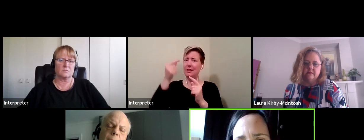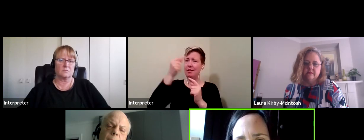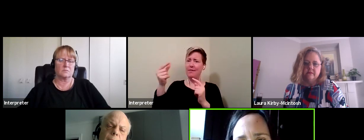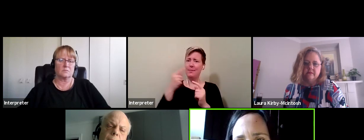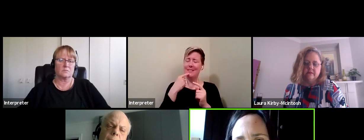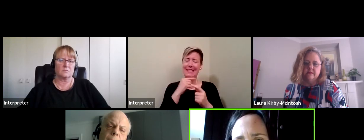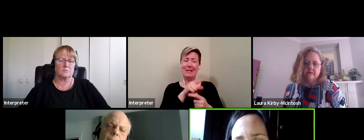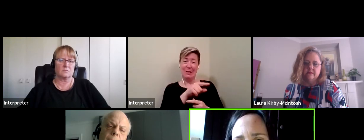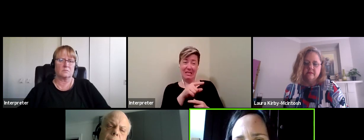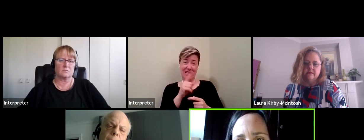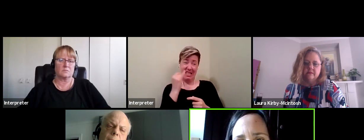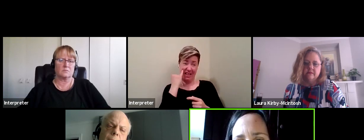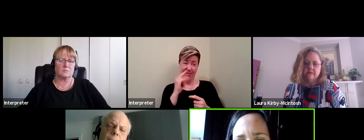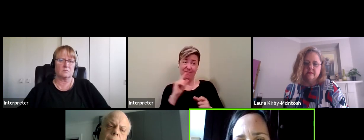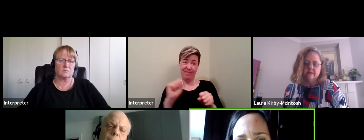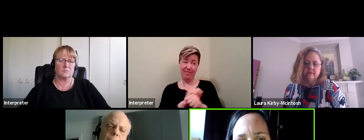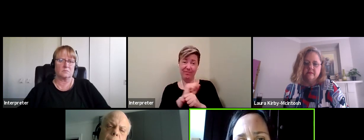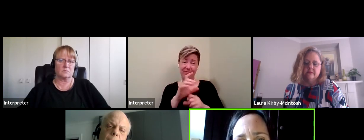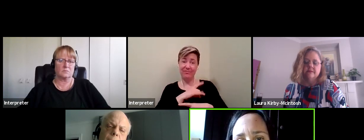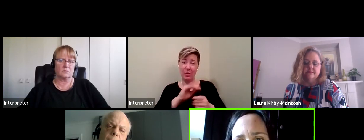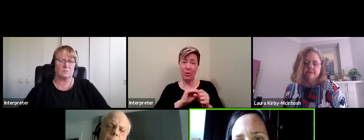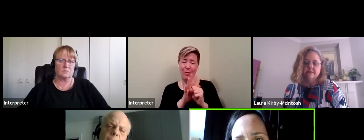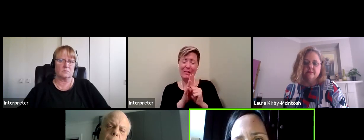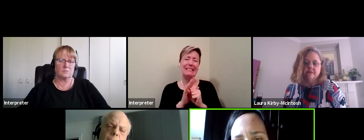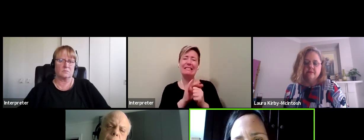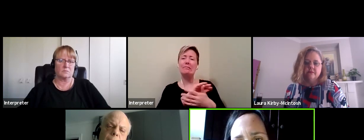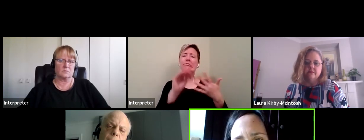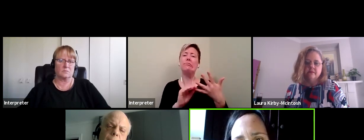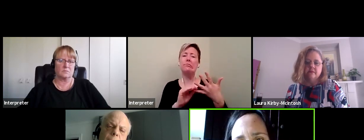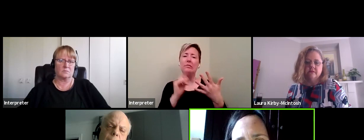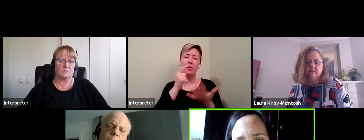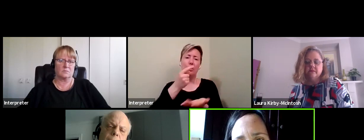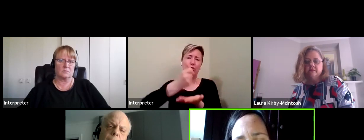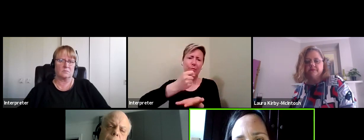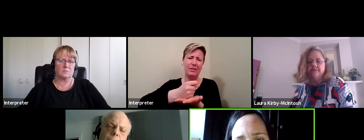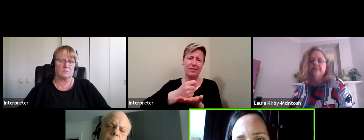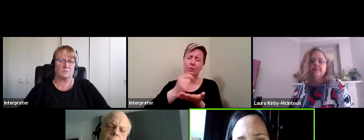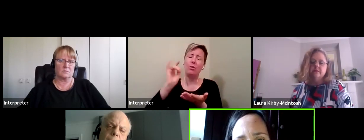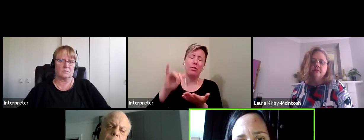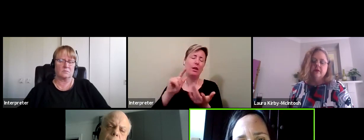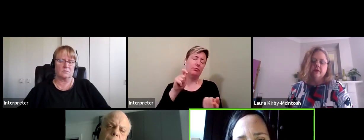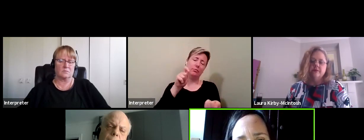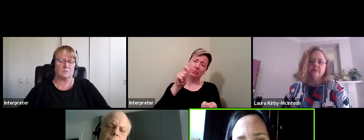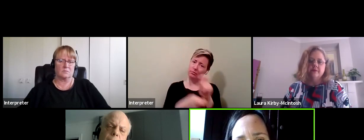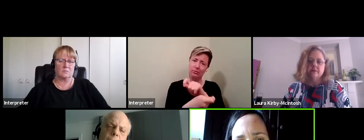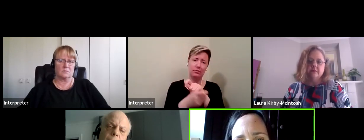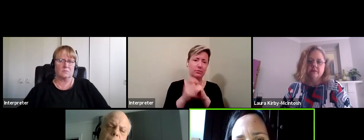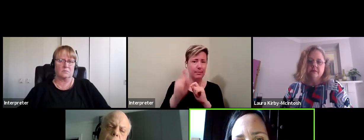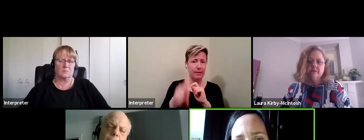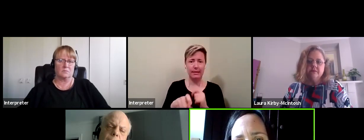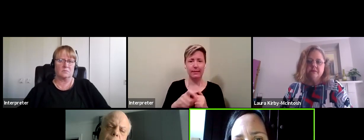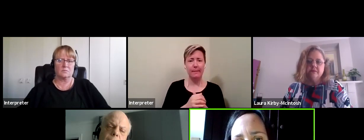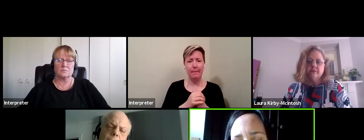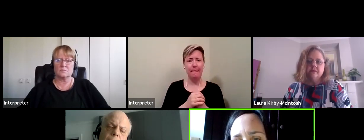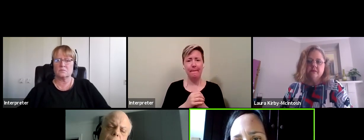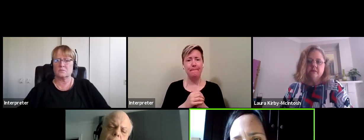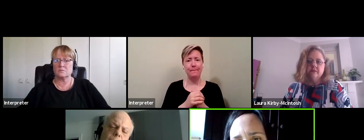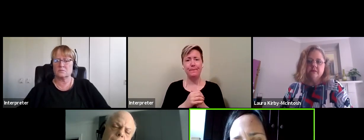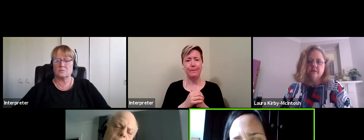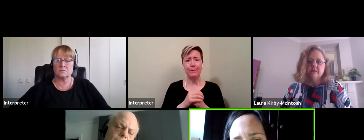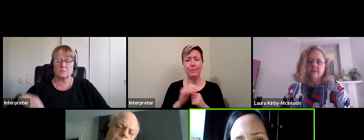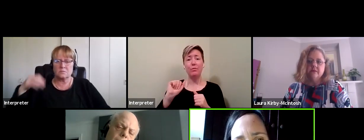for treatment is not acceptable. So those guidelines have to be revised. They have to be revised in the way that ARCH has